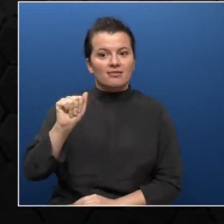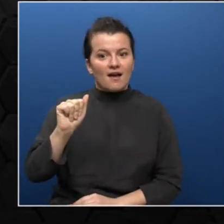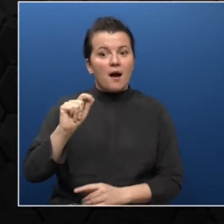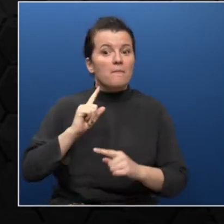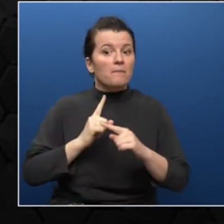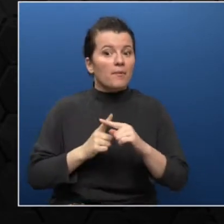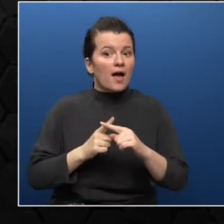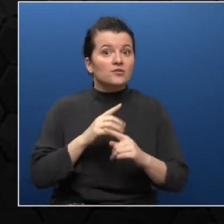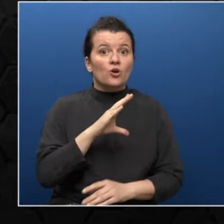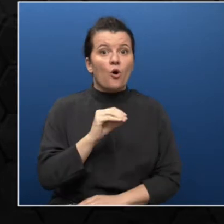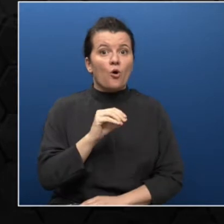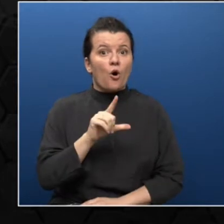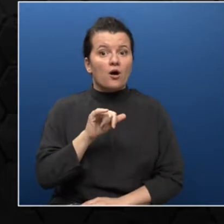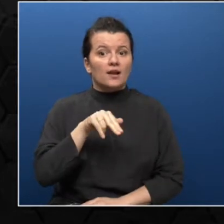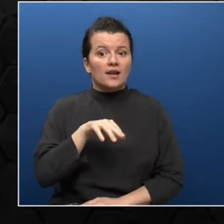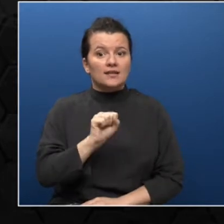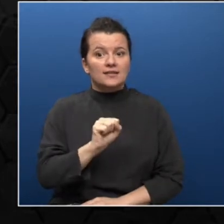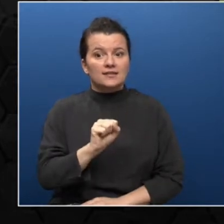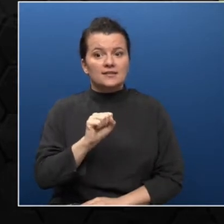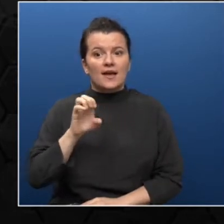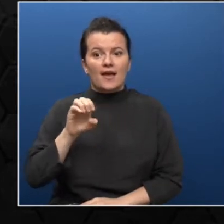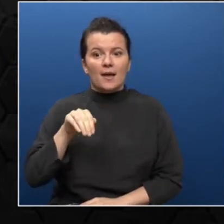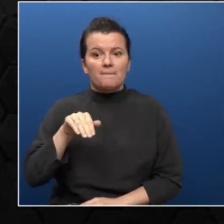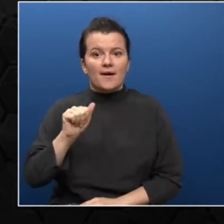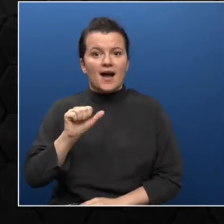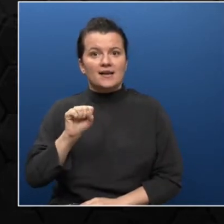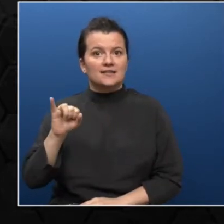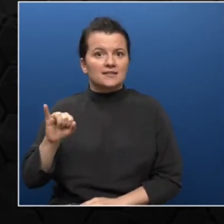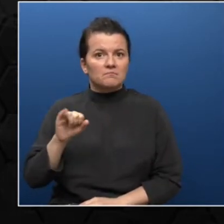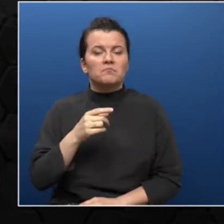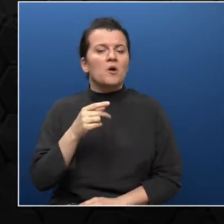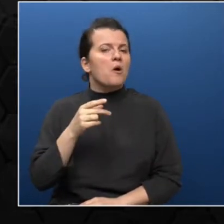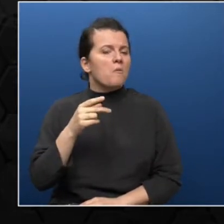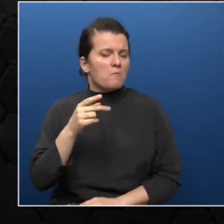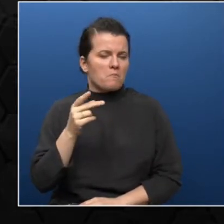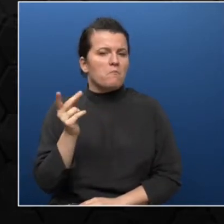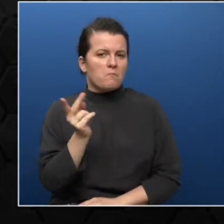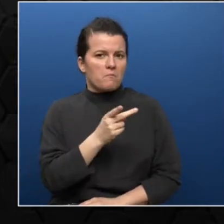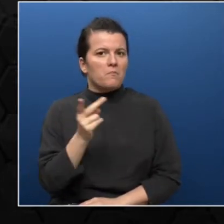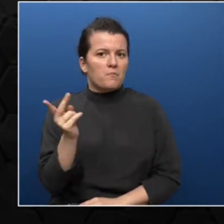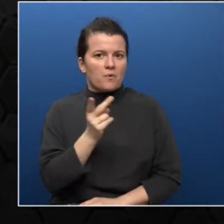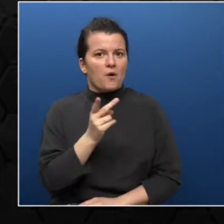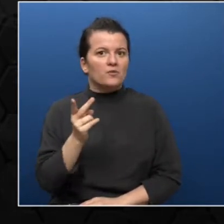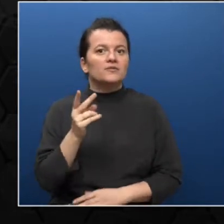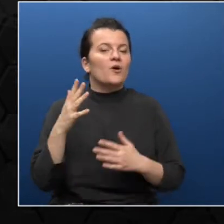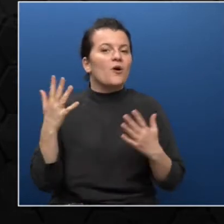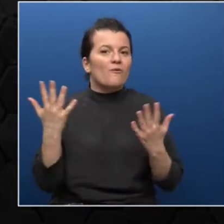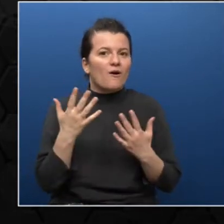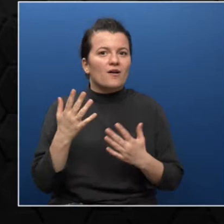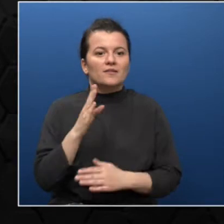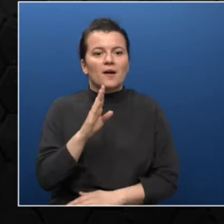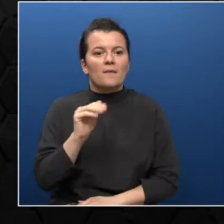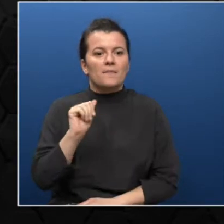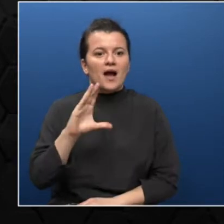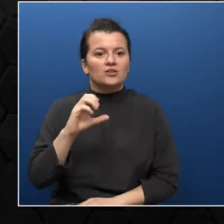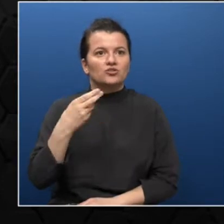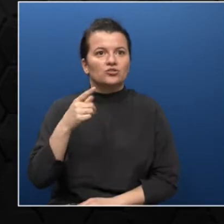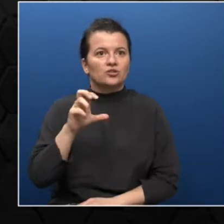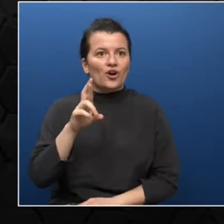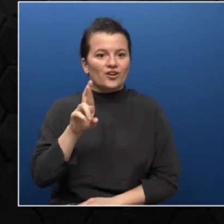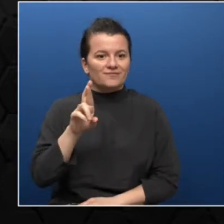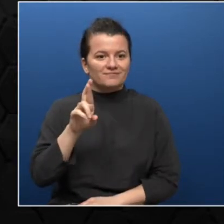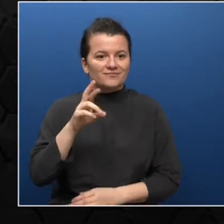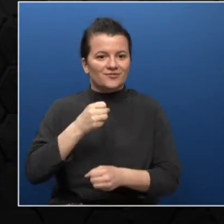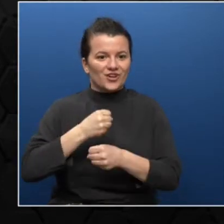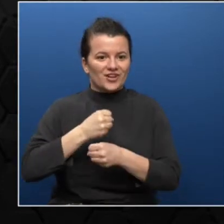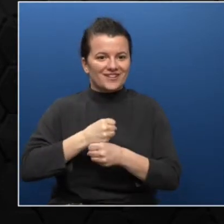is Colin Zamansi, who is also an undergraduate research assistant. So we have an amazing crew coming on to talk about data collection